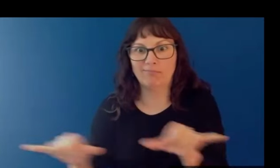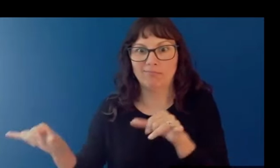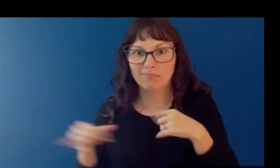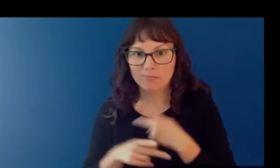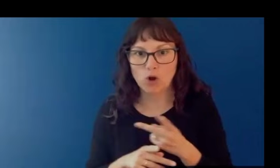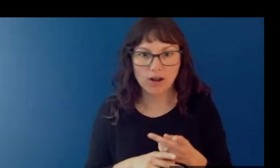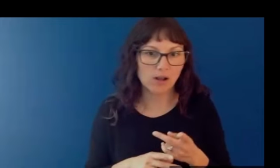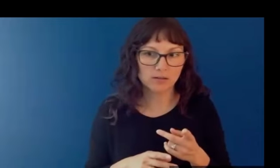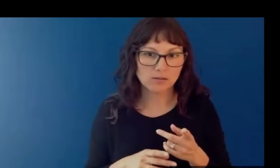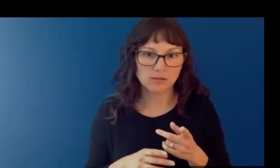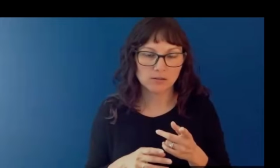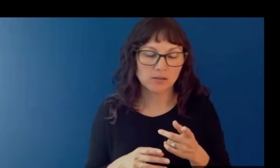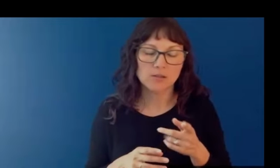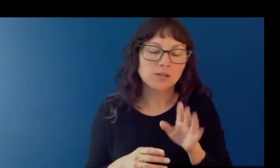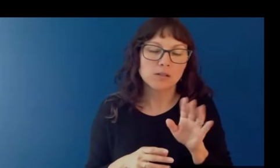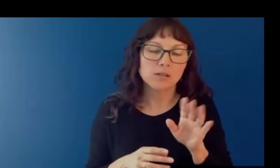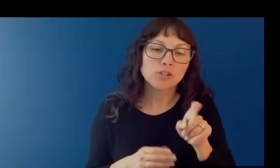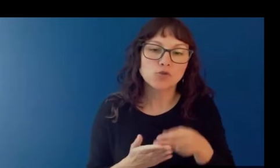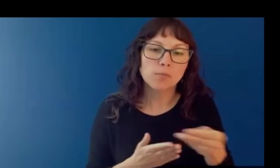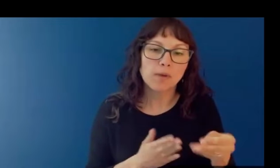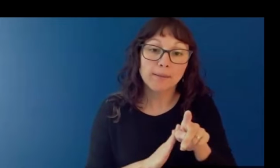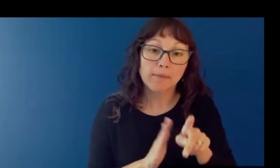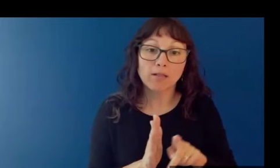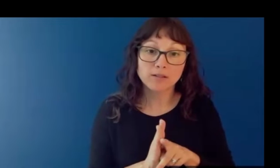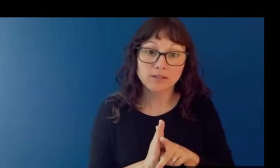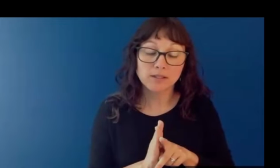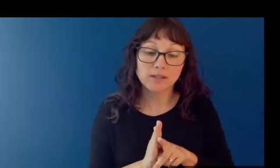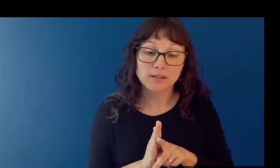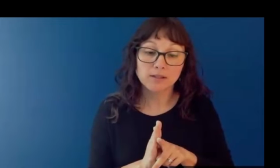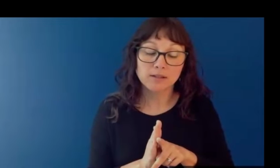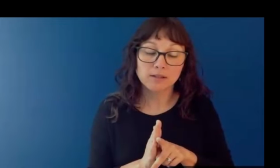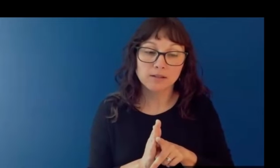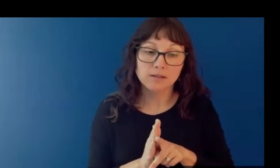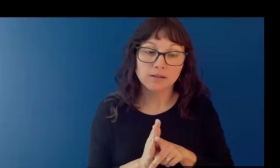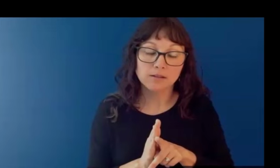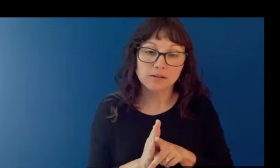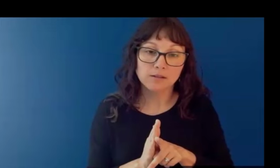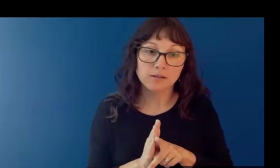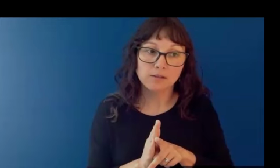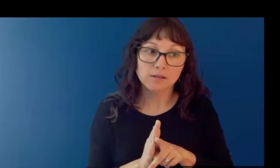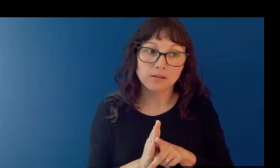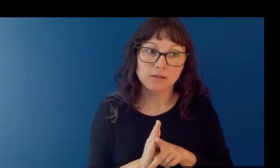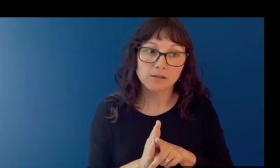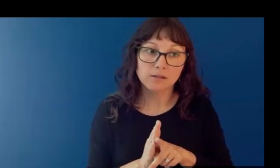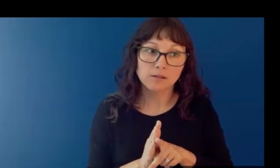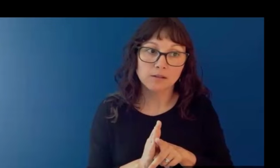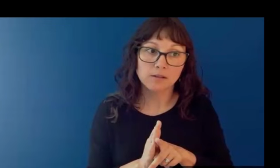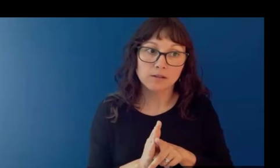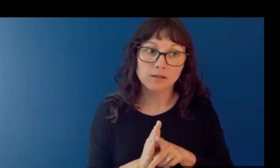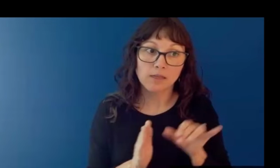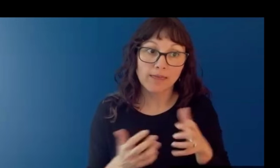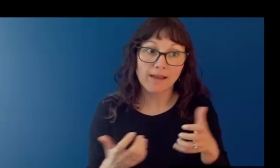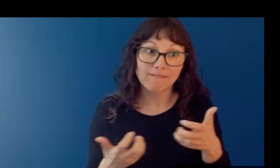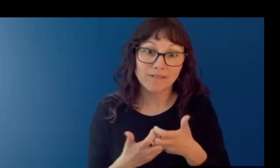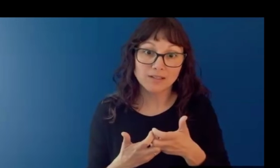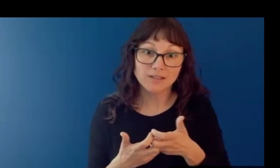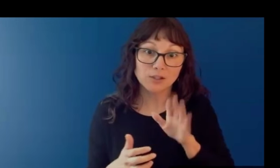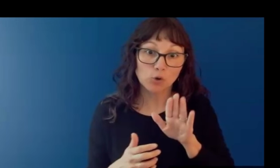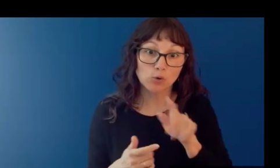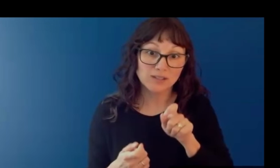buying a policy that meets and fits your specific